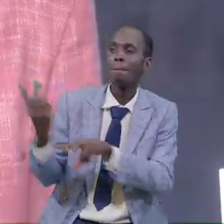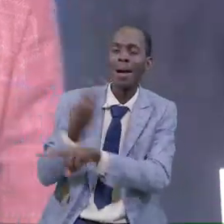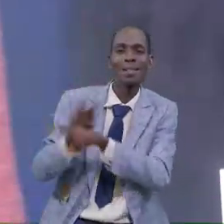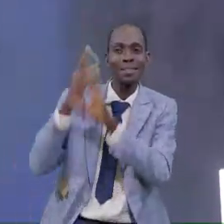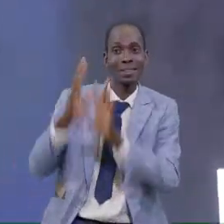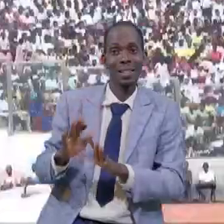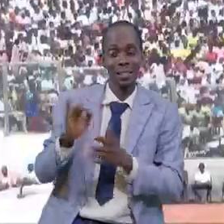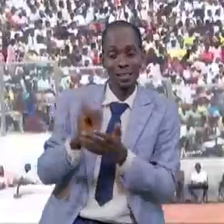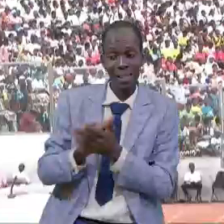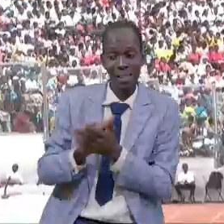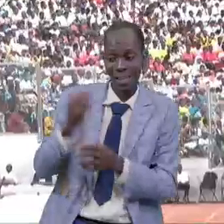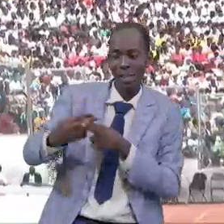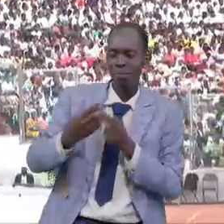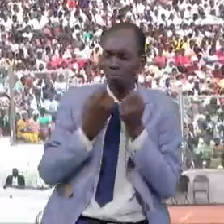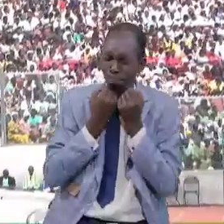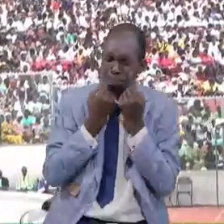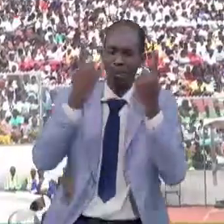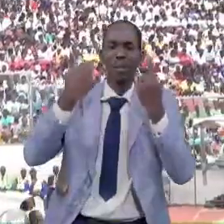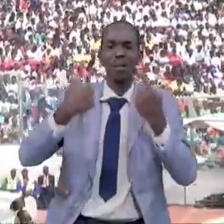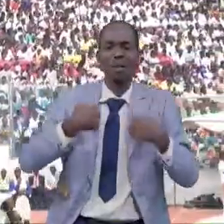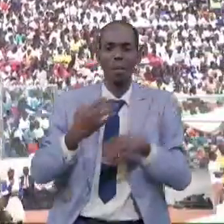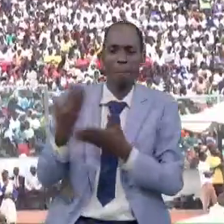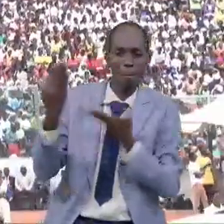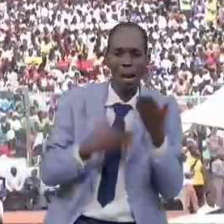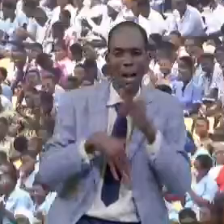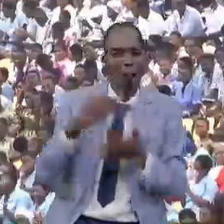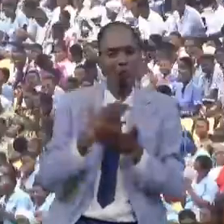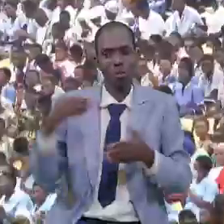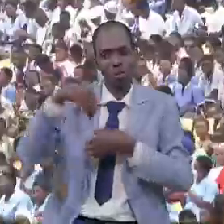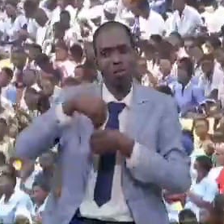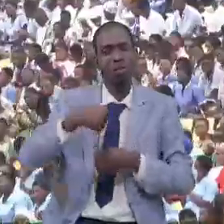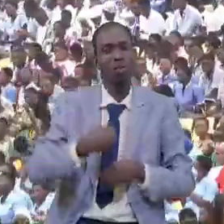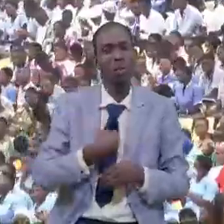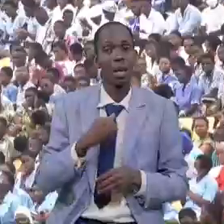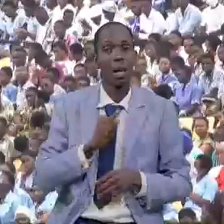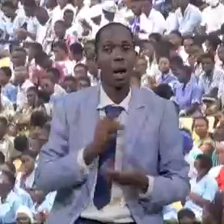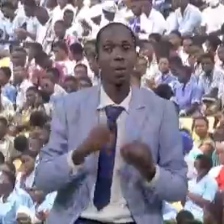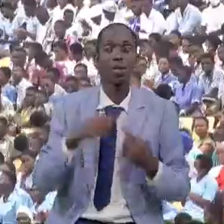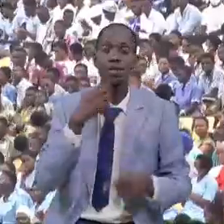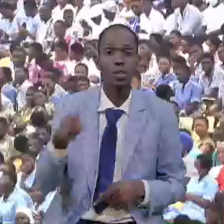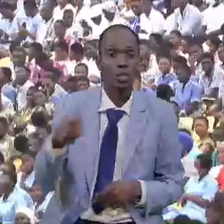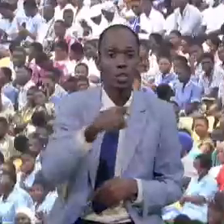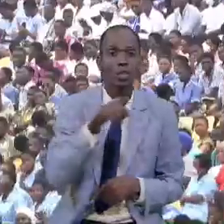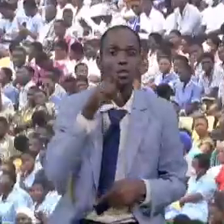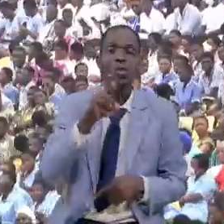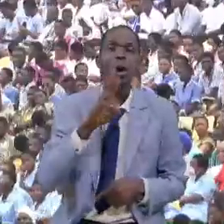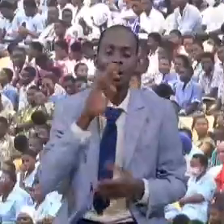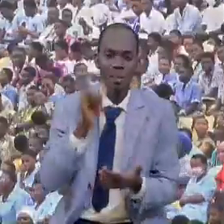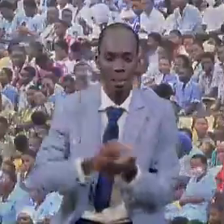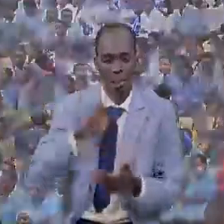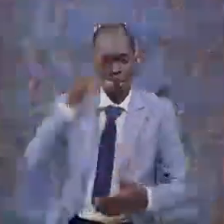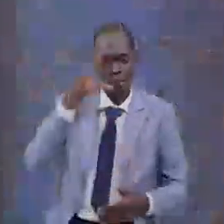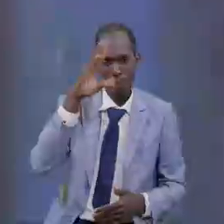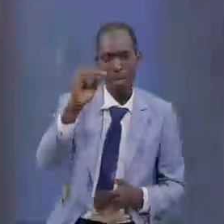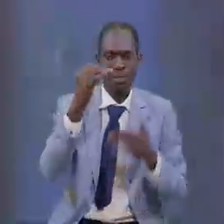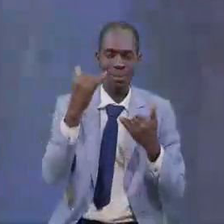something inside me. I come to tell you today, you are that man. You are